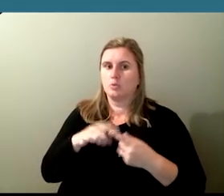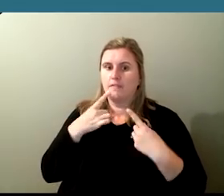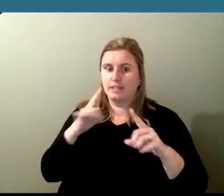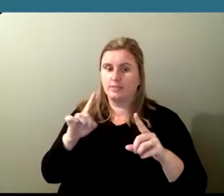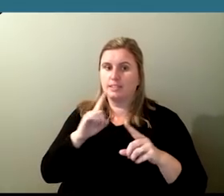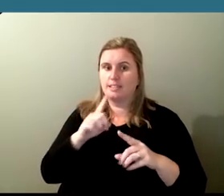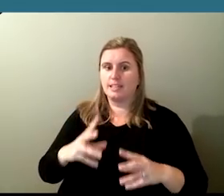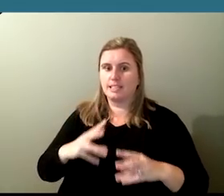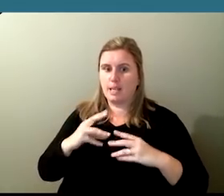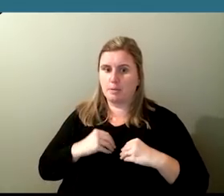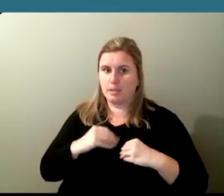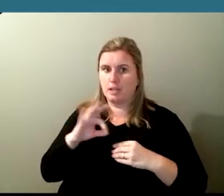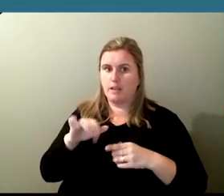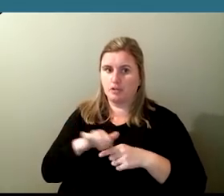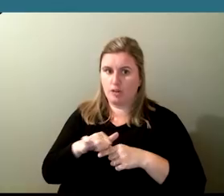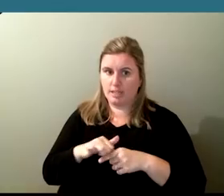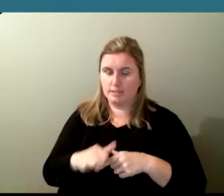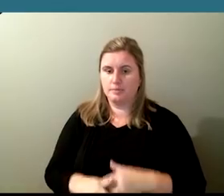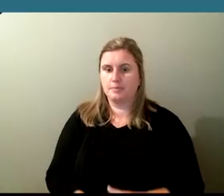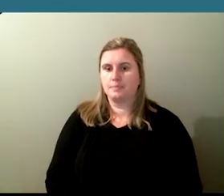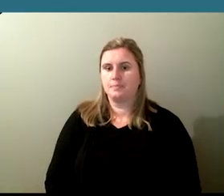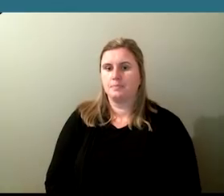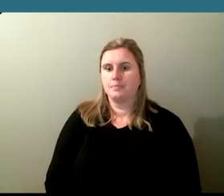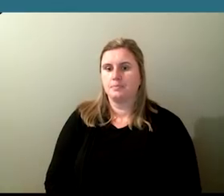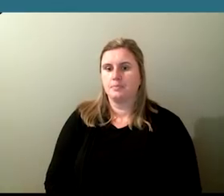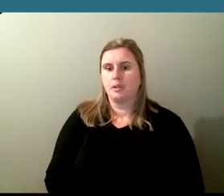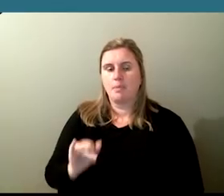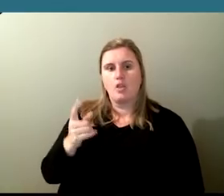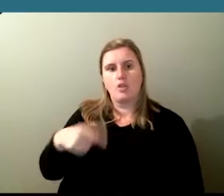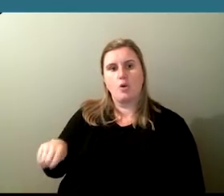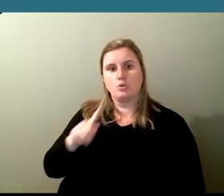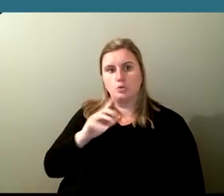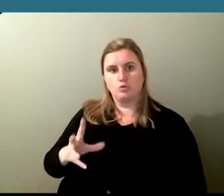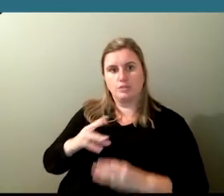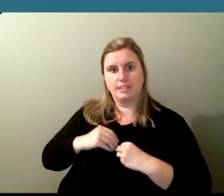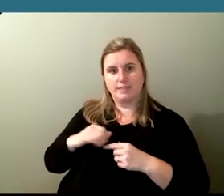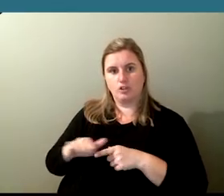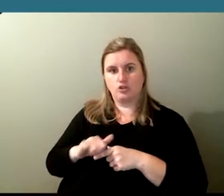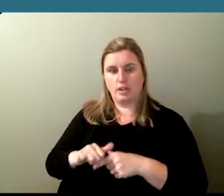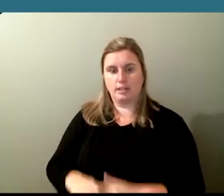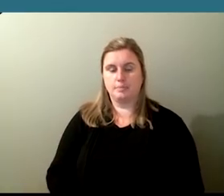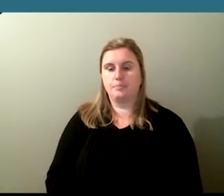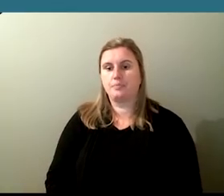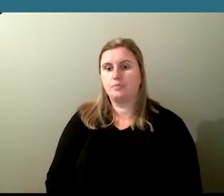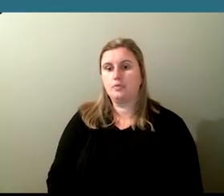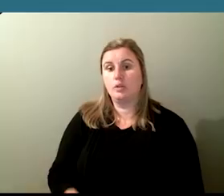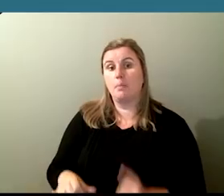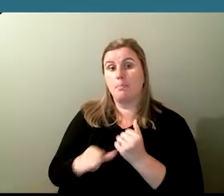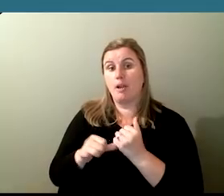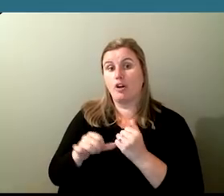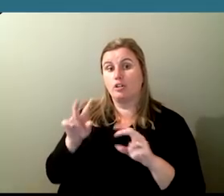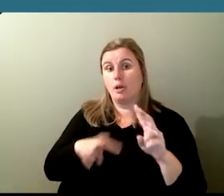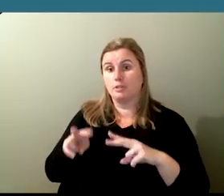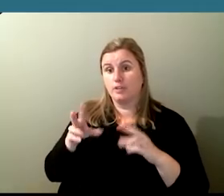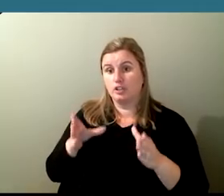the acceptability of the training by those receiving the training, So peer educator